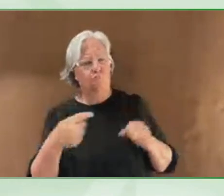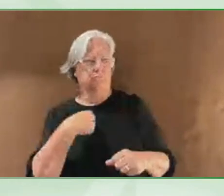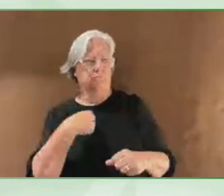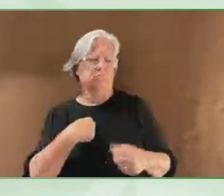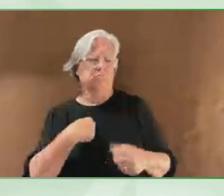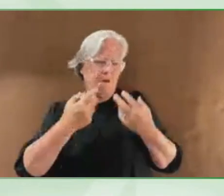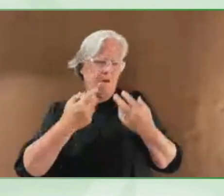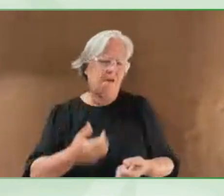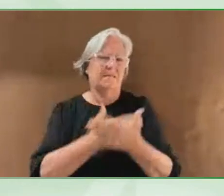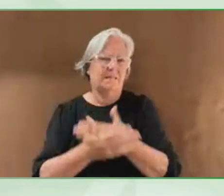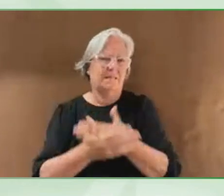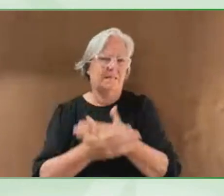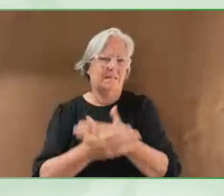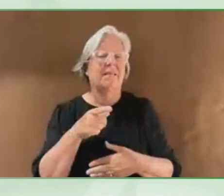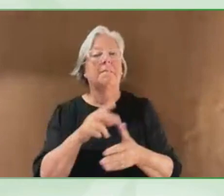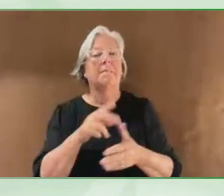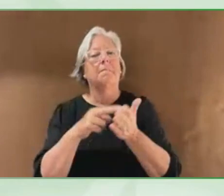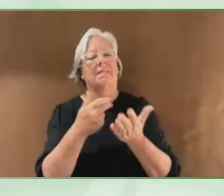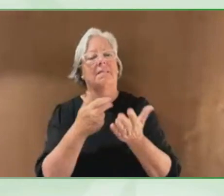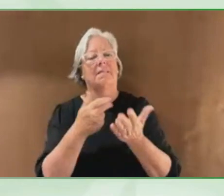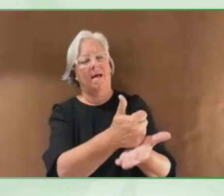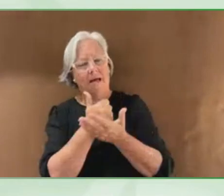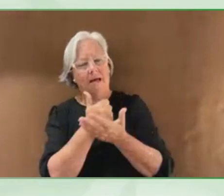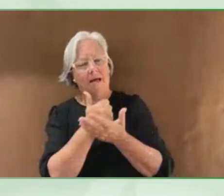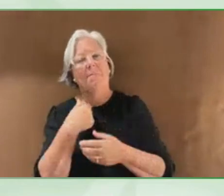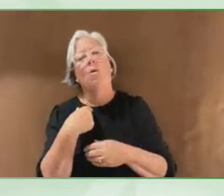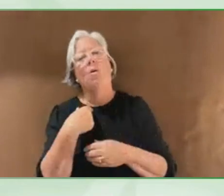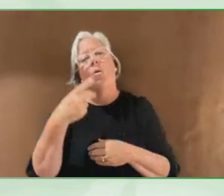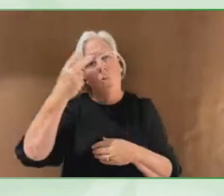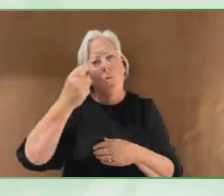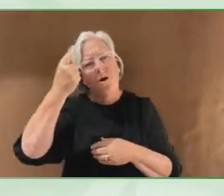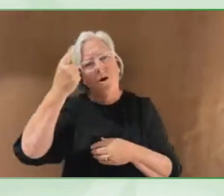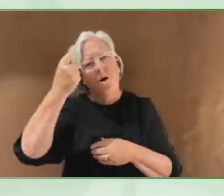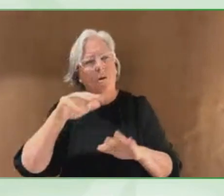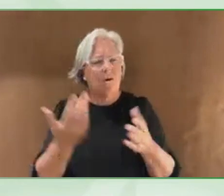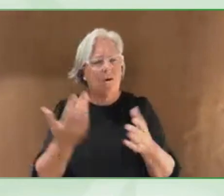inclusive is by addressing the trust gap. We've had a number of leaders